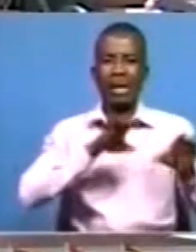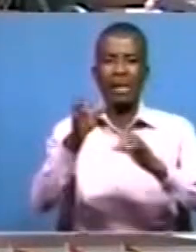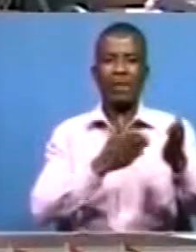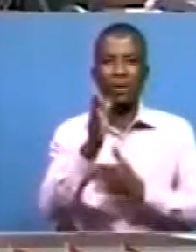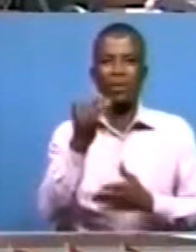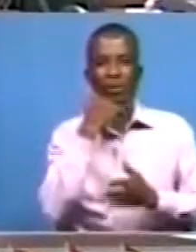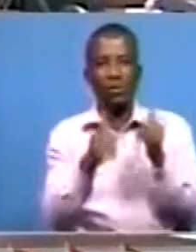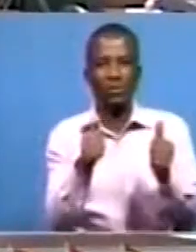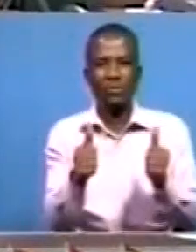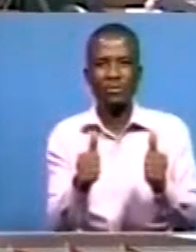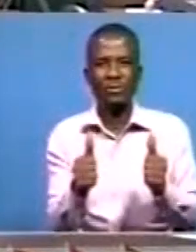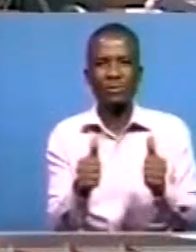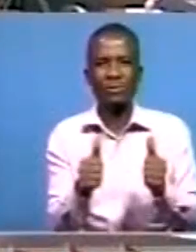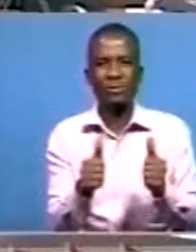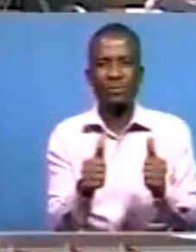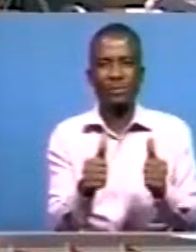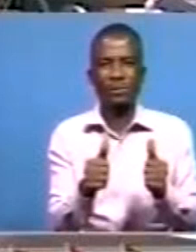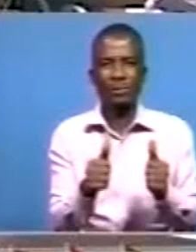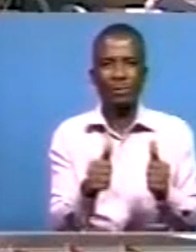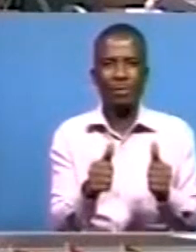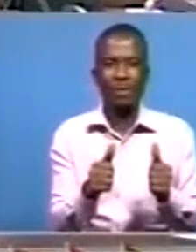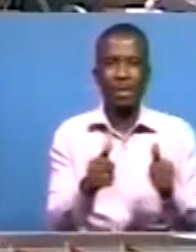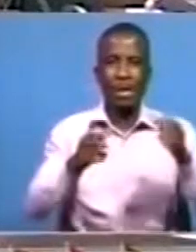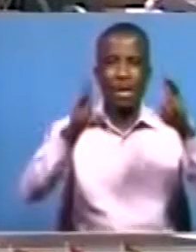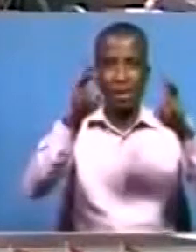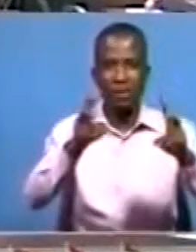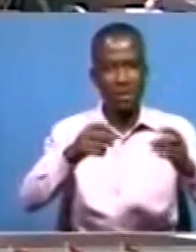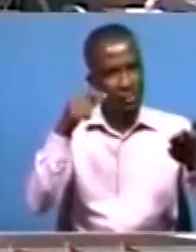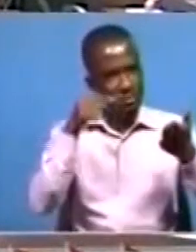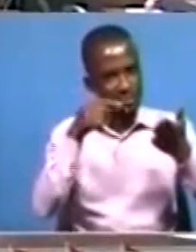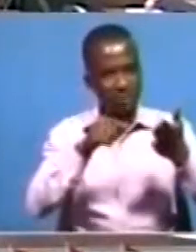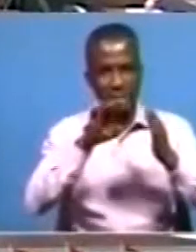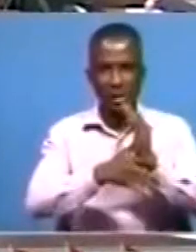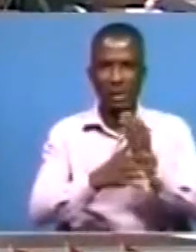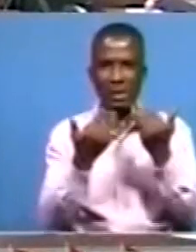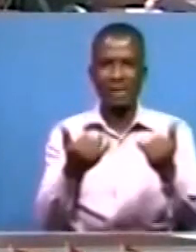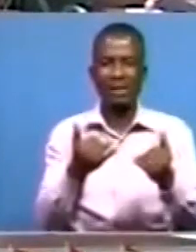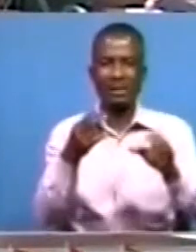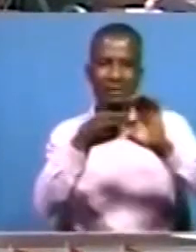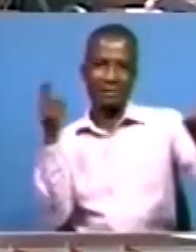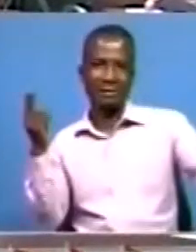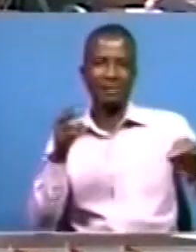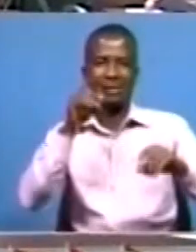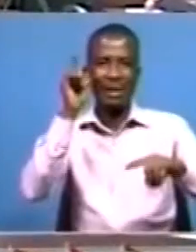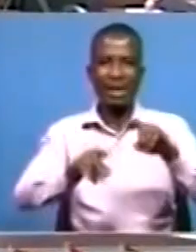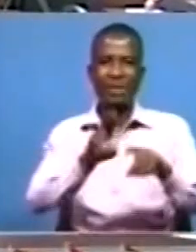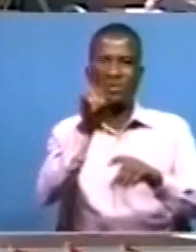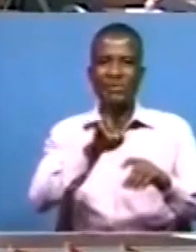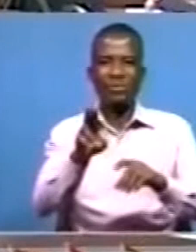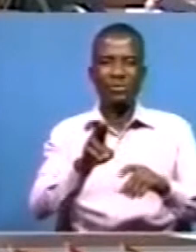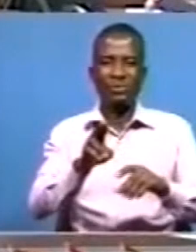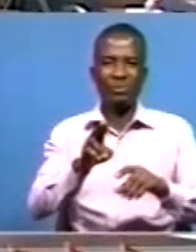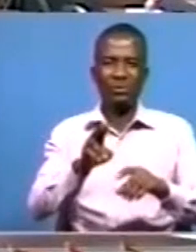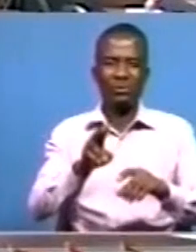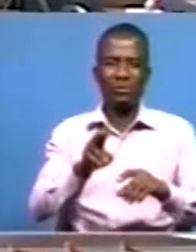his position? In the context of the case before us, we are satisfied that the positions in issue cannot satisfy the minimum